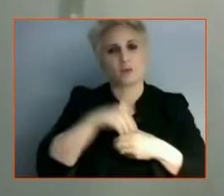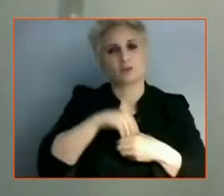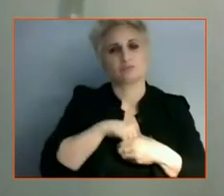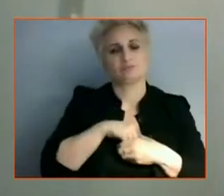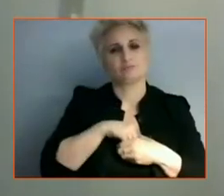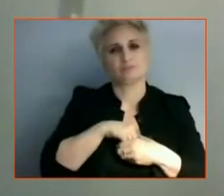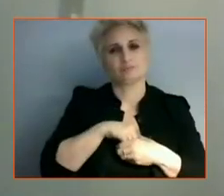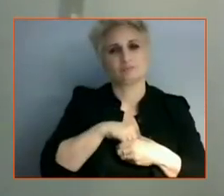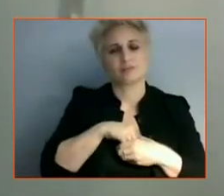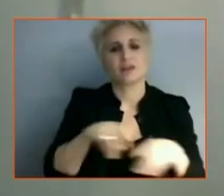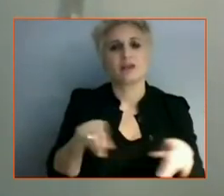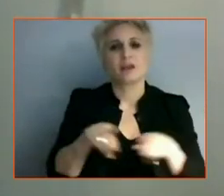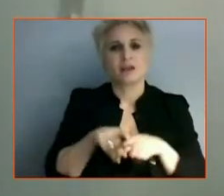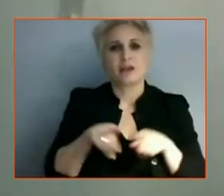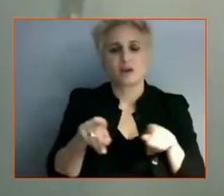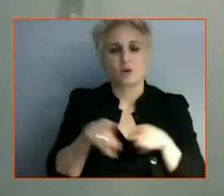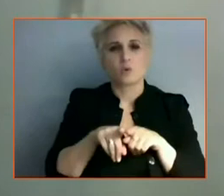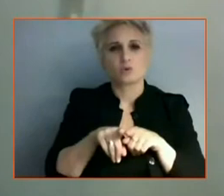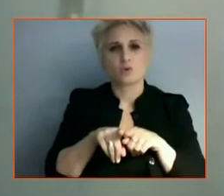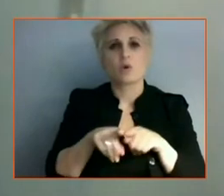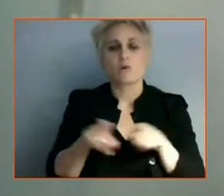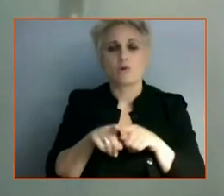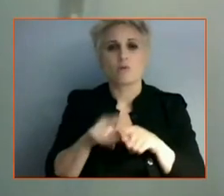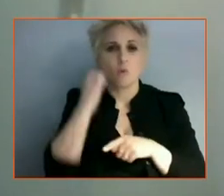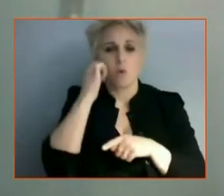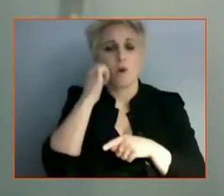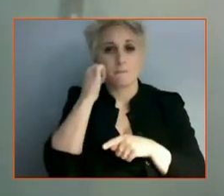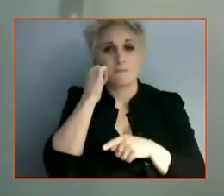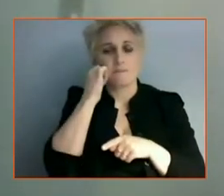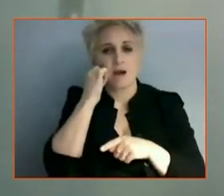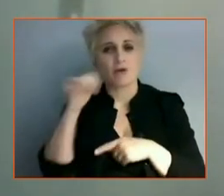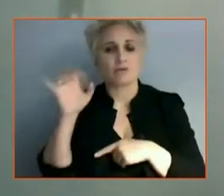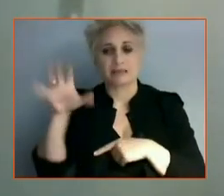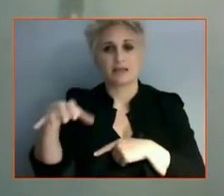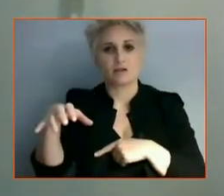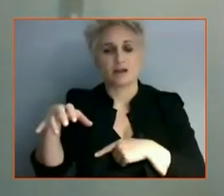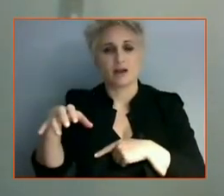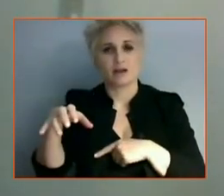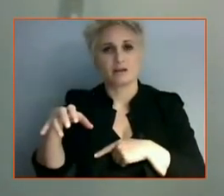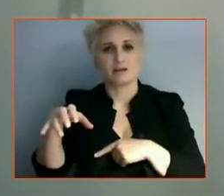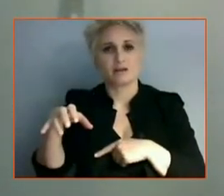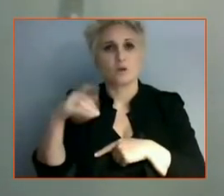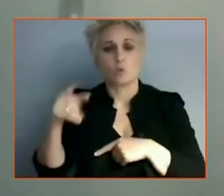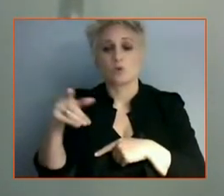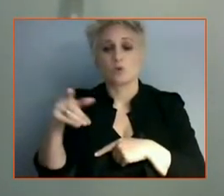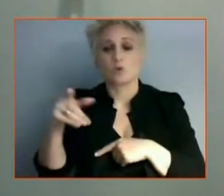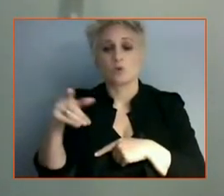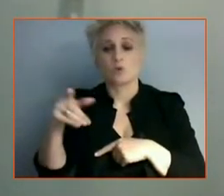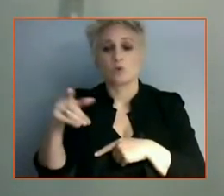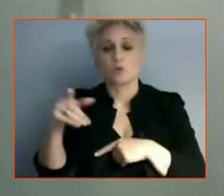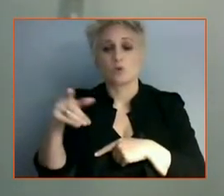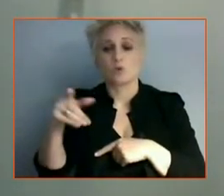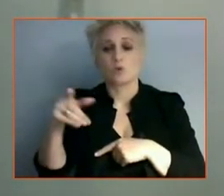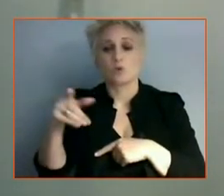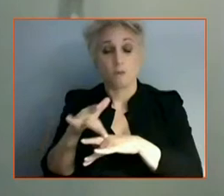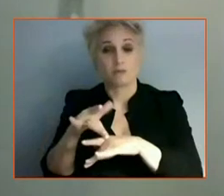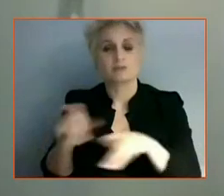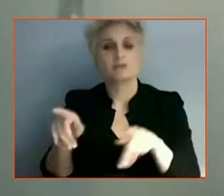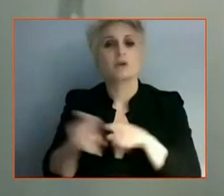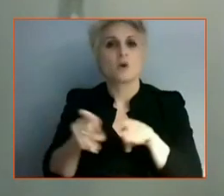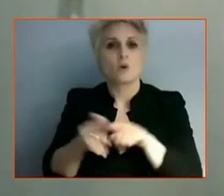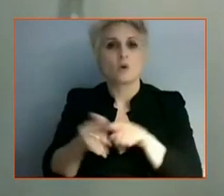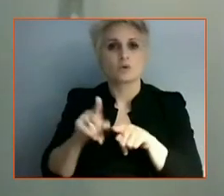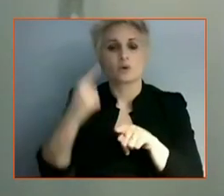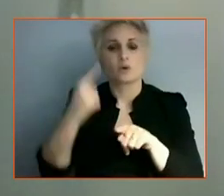identity value for our children that are growing up. Installing in them who they are has a huge impact on their